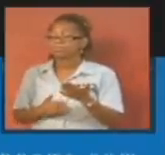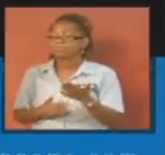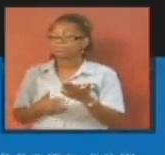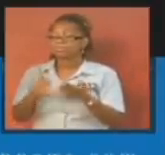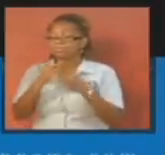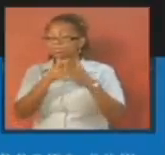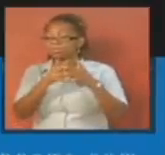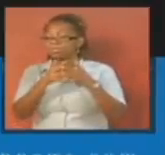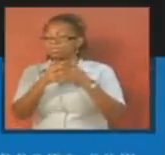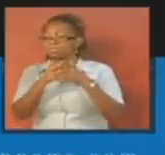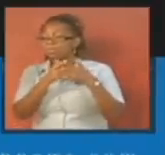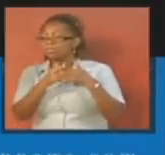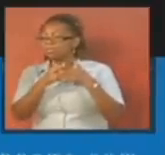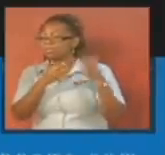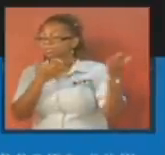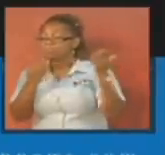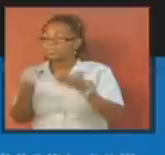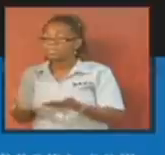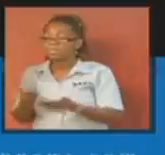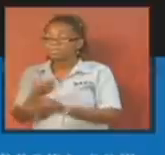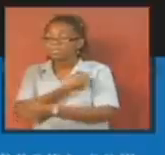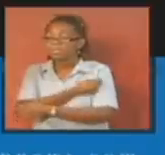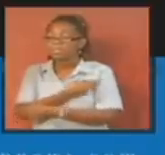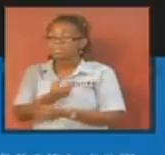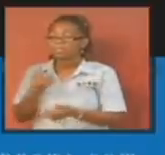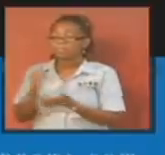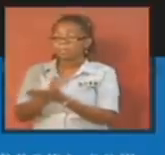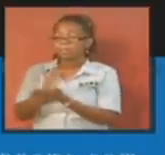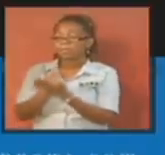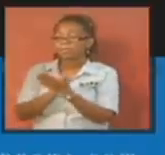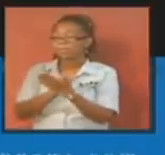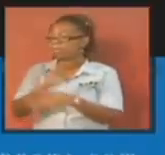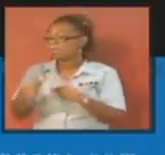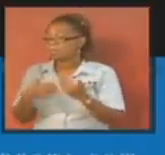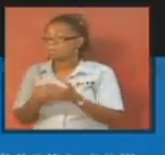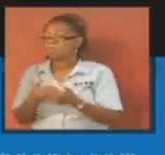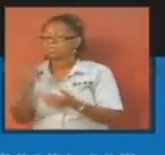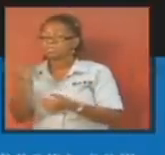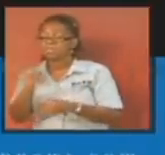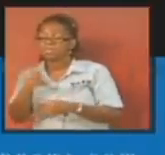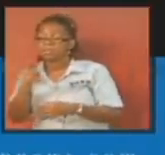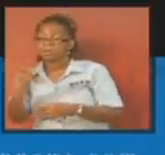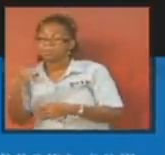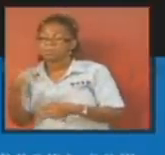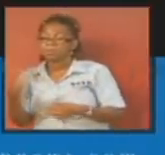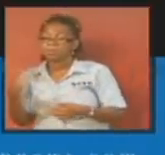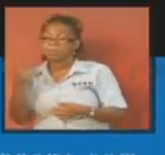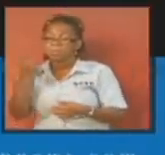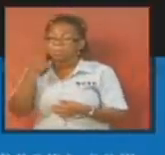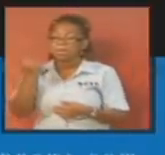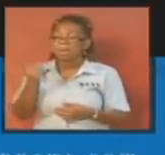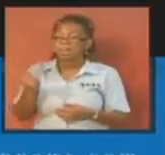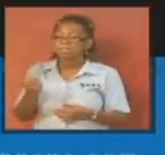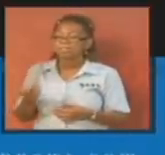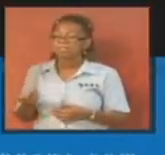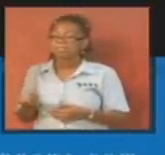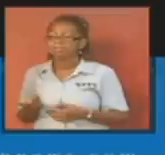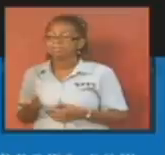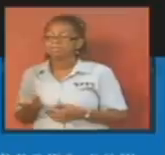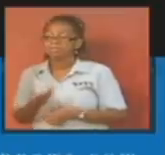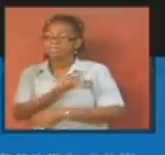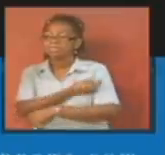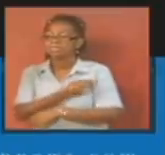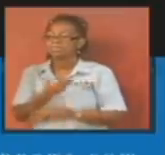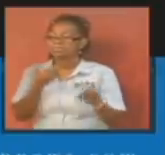So it gives the impression that maybe these vaccines were trying to come in a bit secretly or being brought